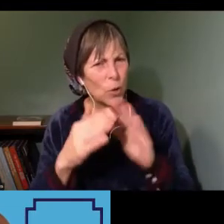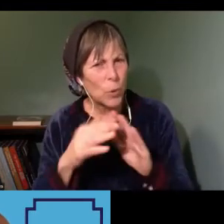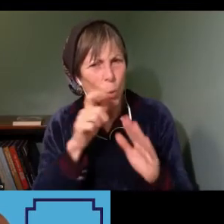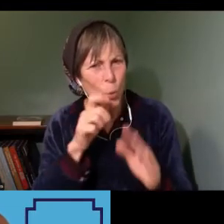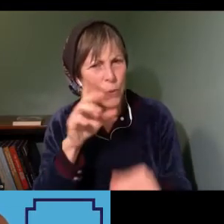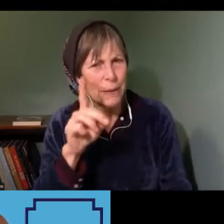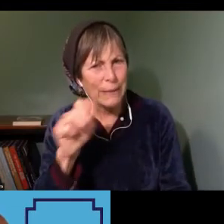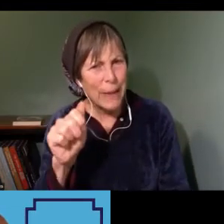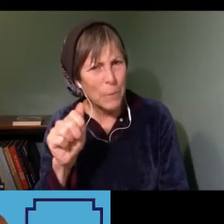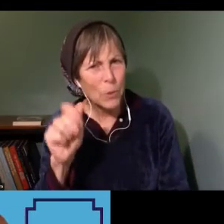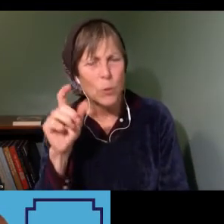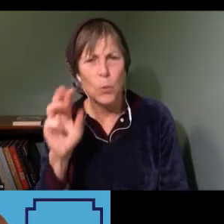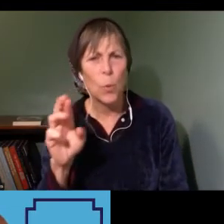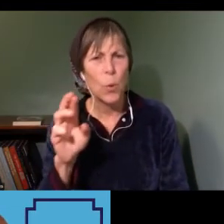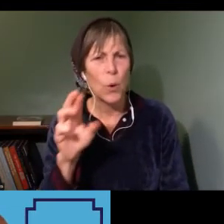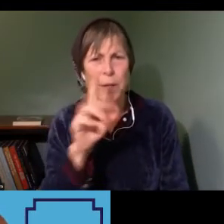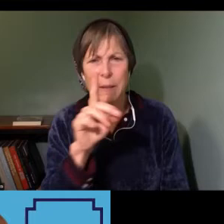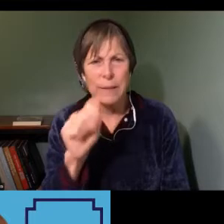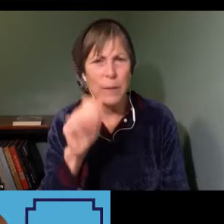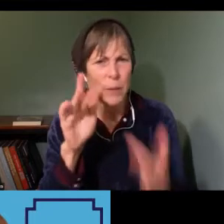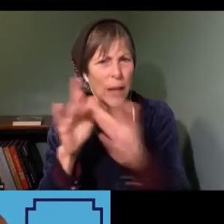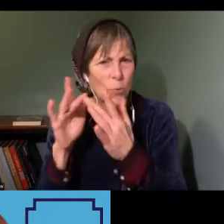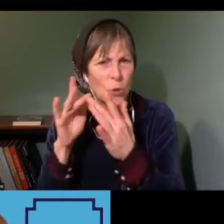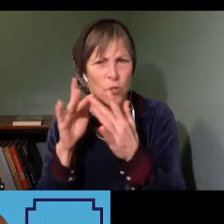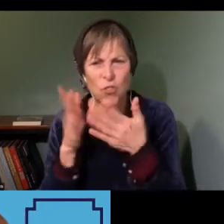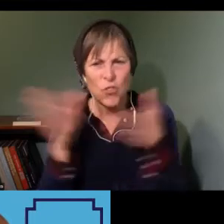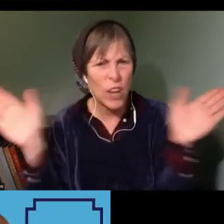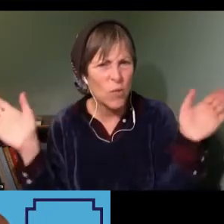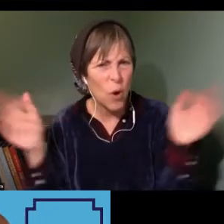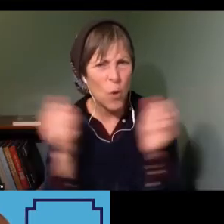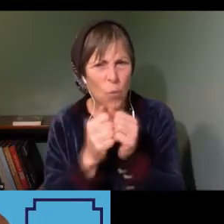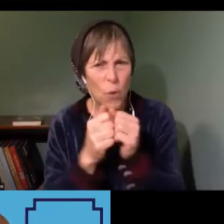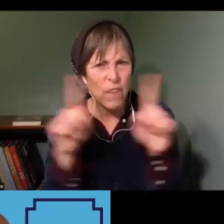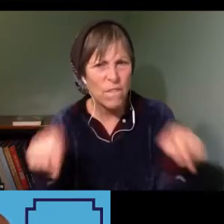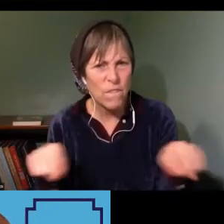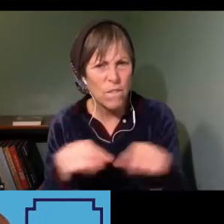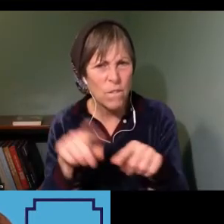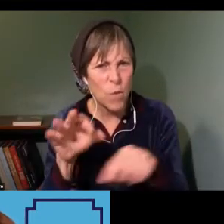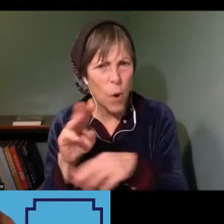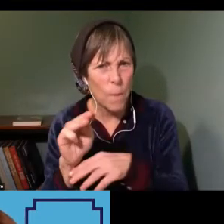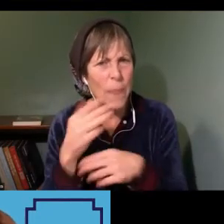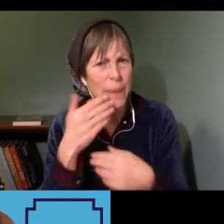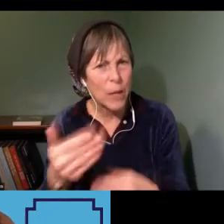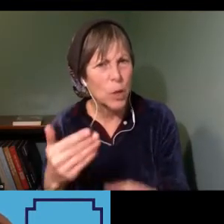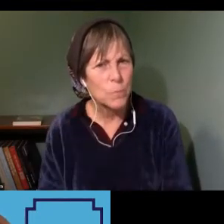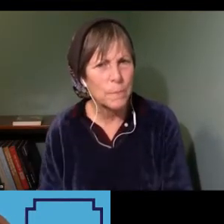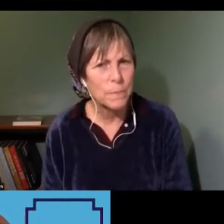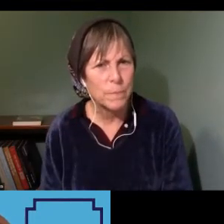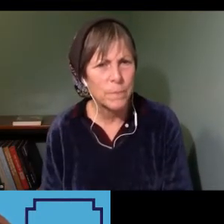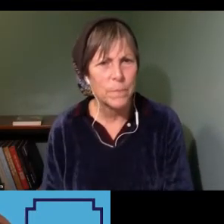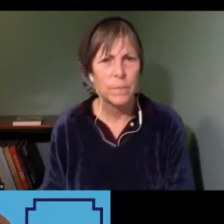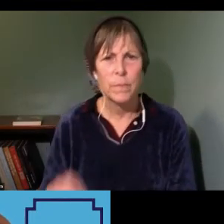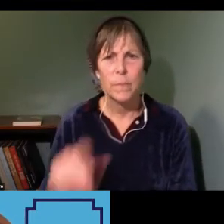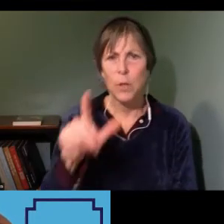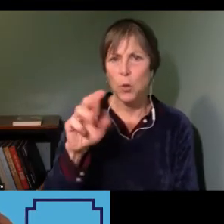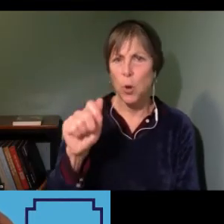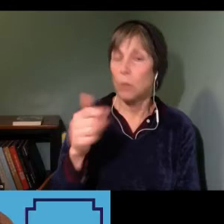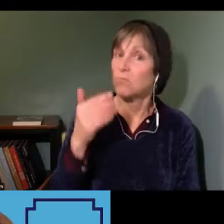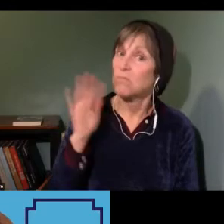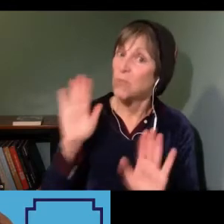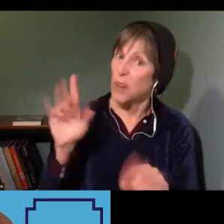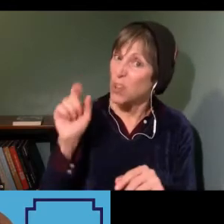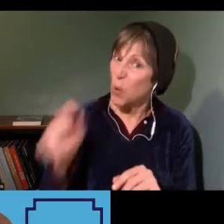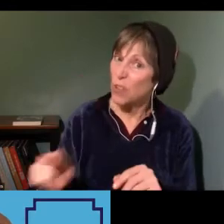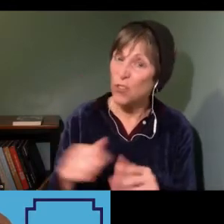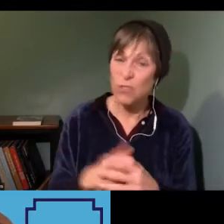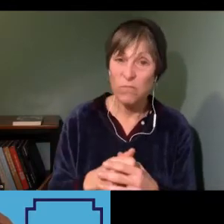or your disabled outreach in total with this form thank you that's a great question so i don't think that we've